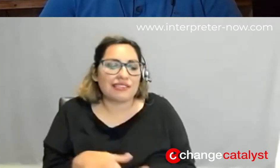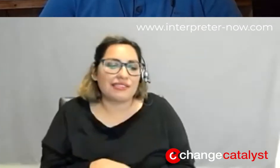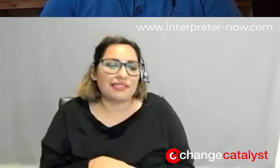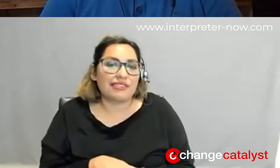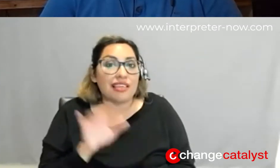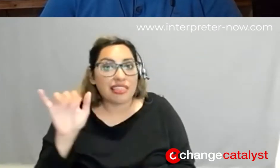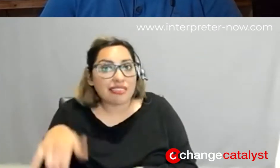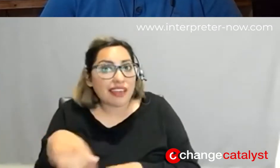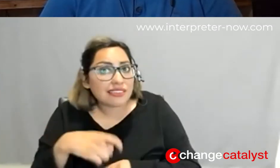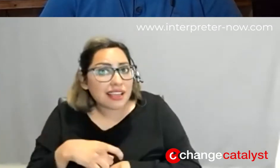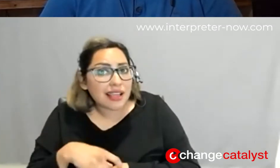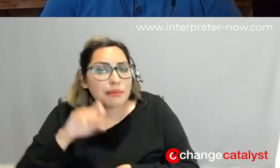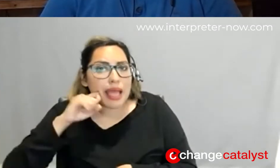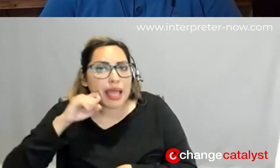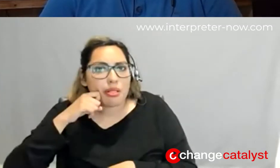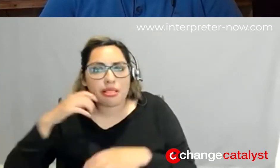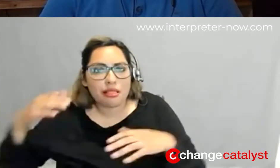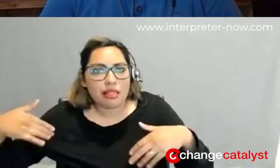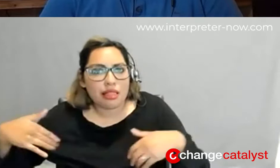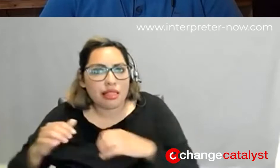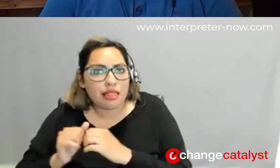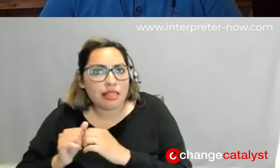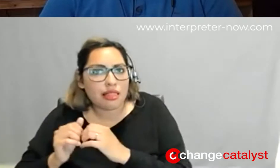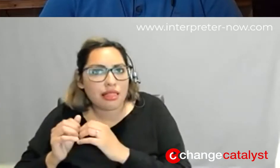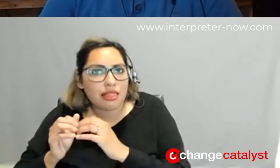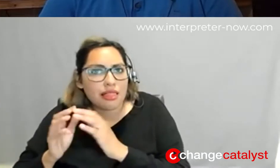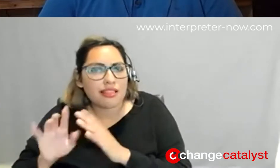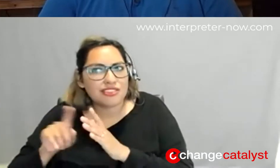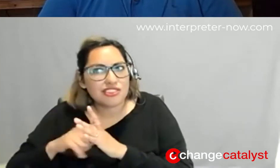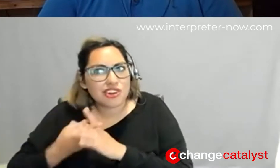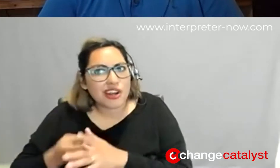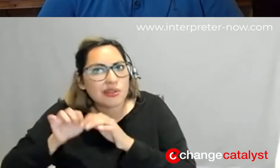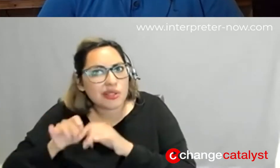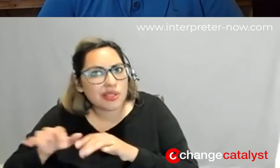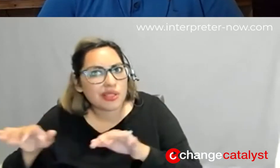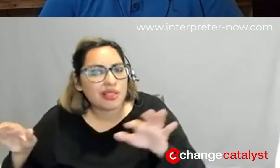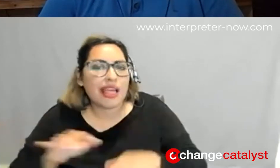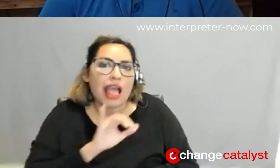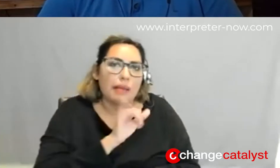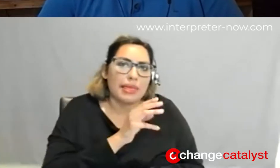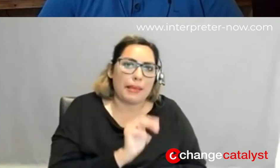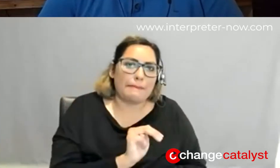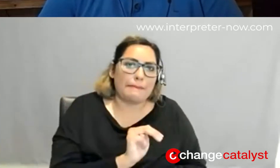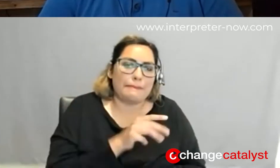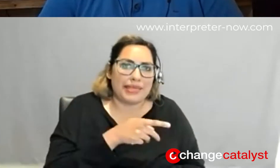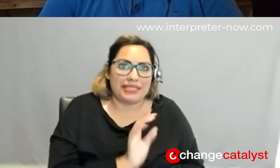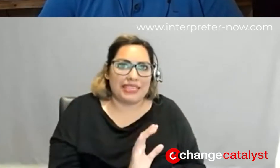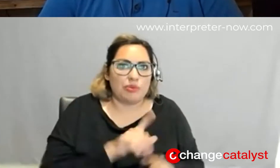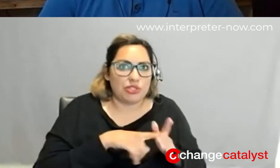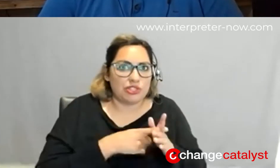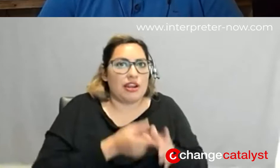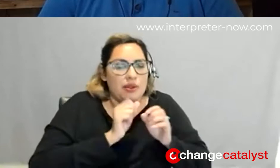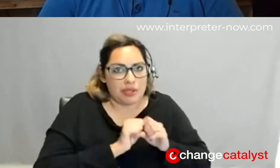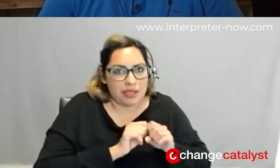Apple Computer was becoming Apple Computer, and the IBM PC was becoming the IBM PC, and I was getting into